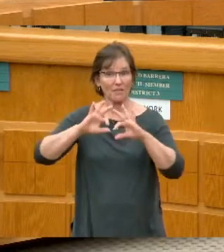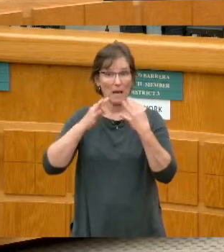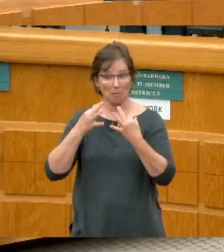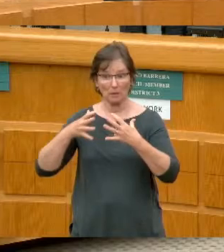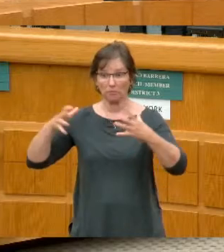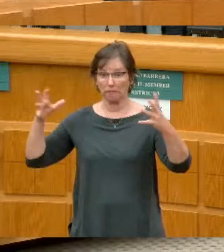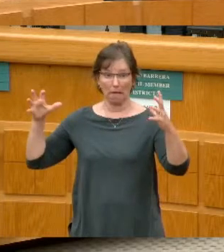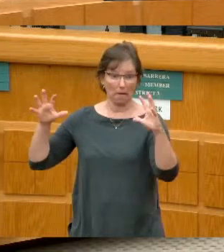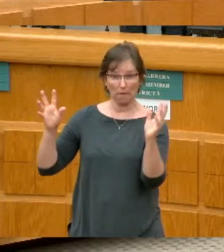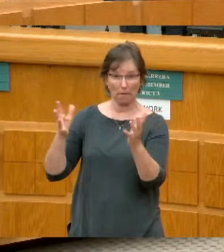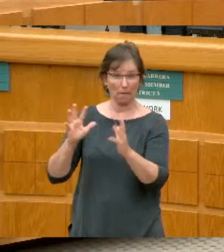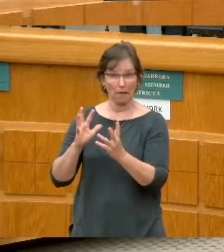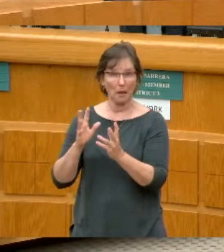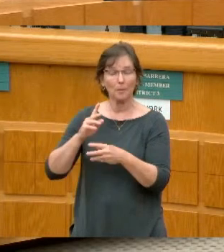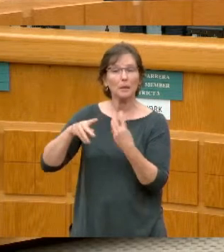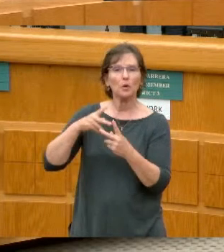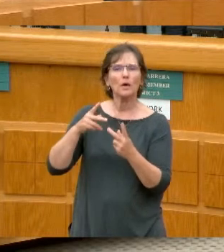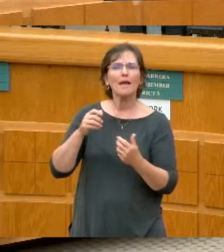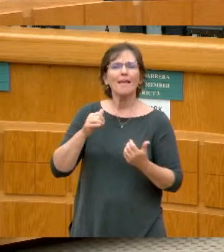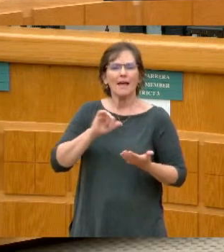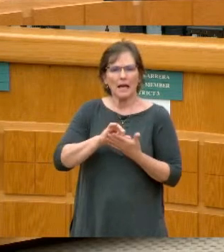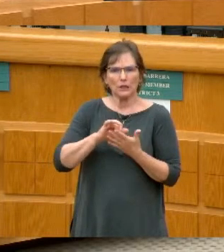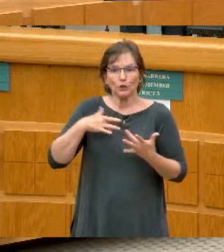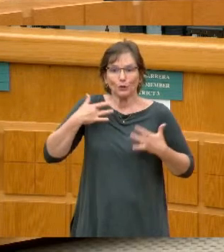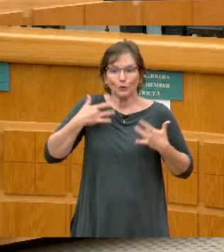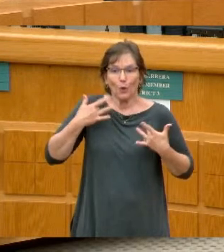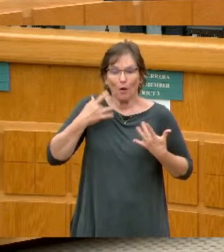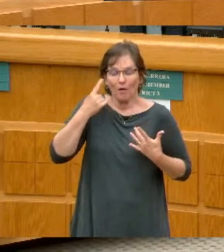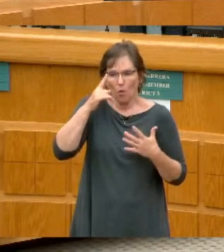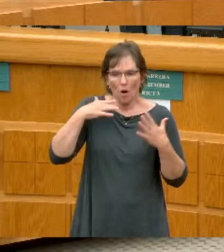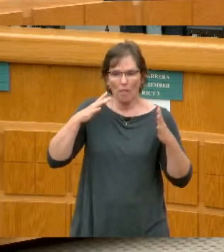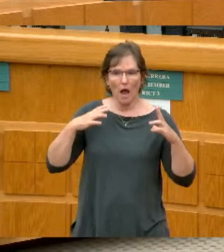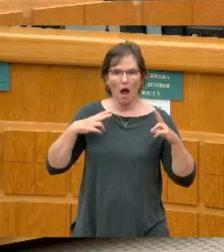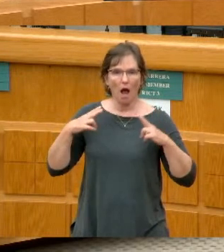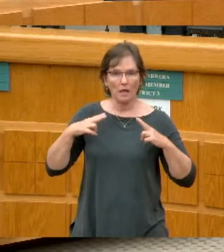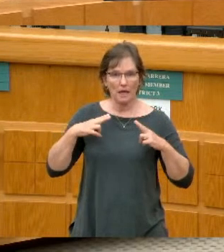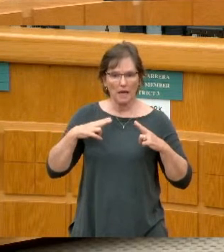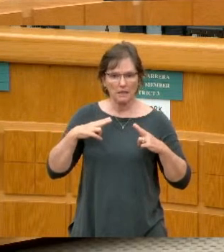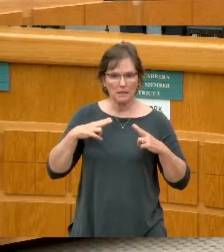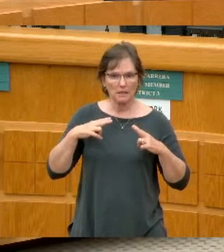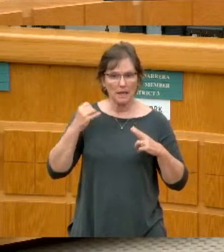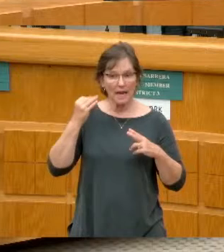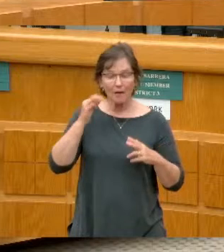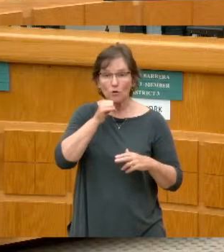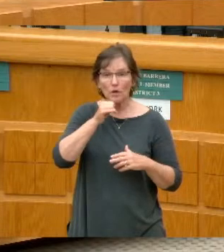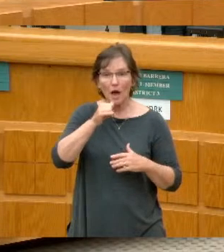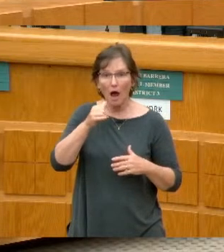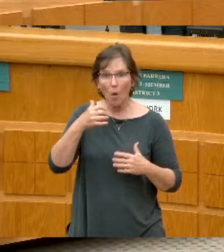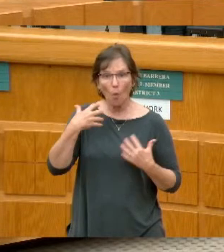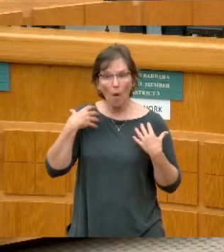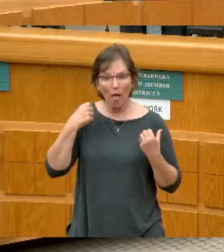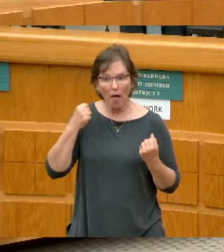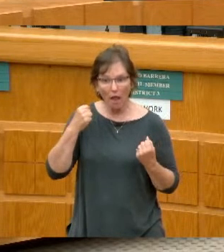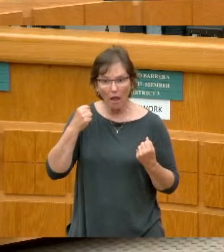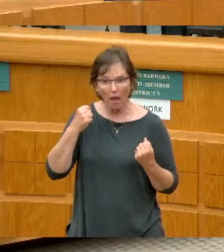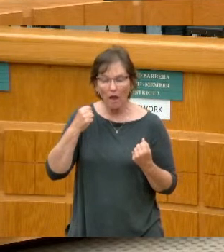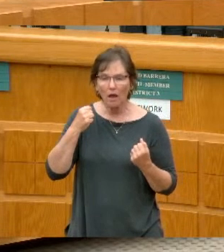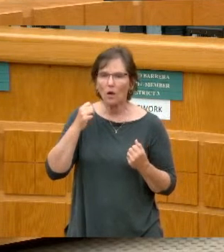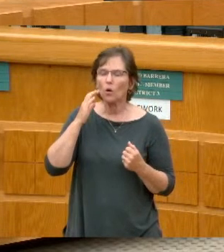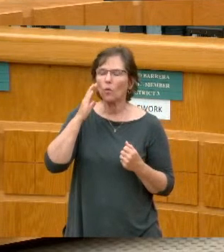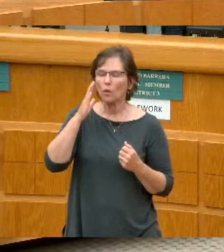I think gatherings are pretty much what I live for. At least that's how I grew up. Whether your gatherings are 2,